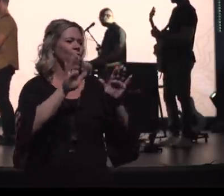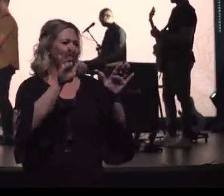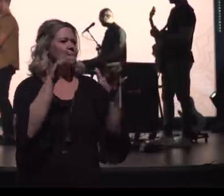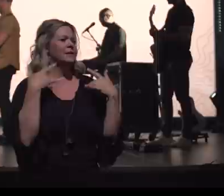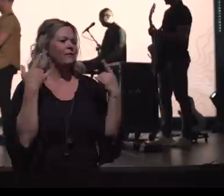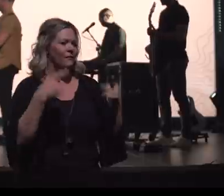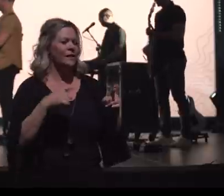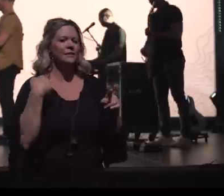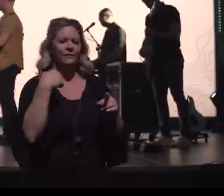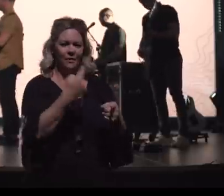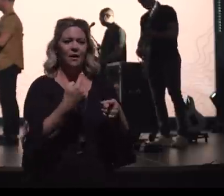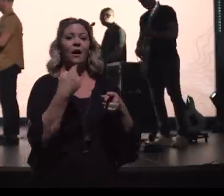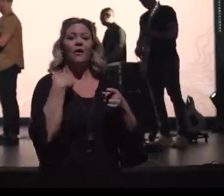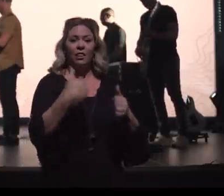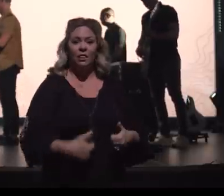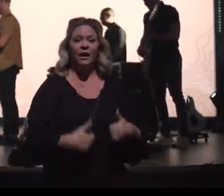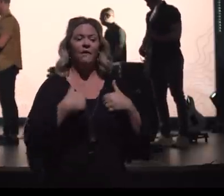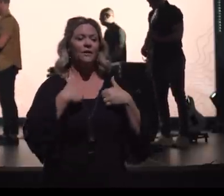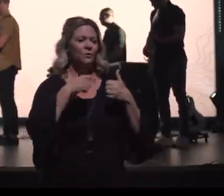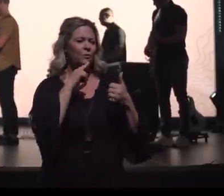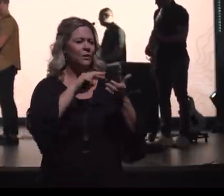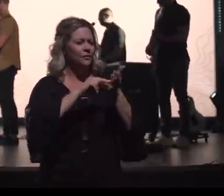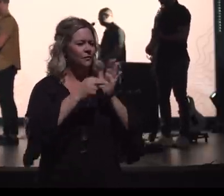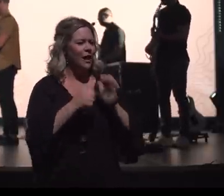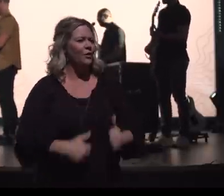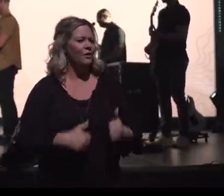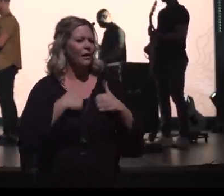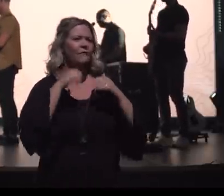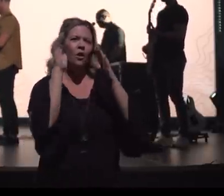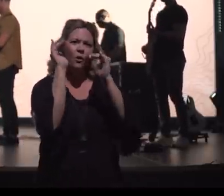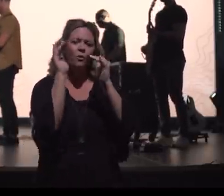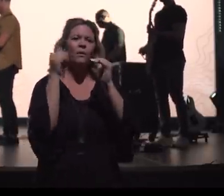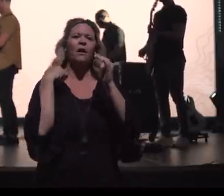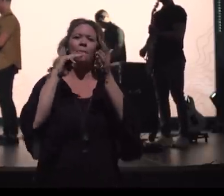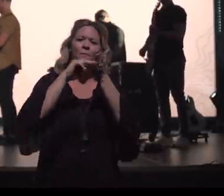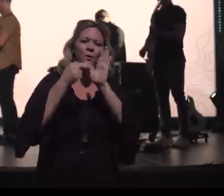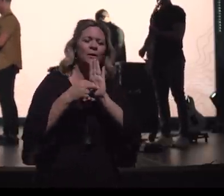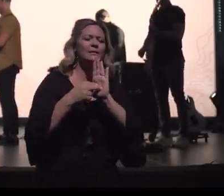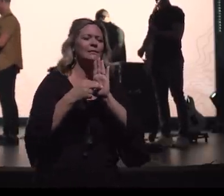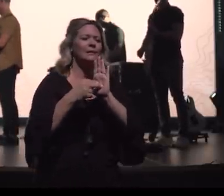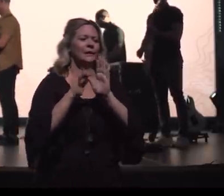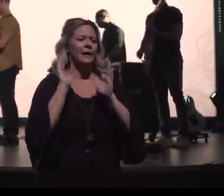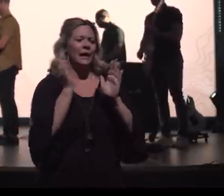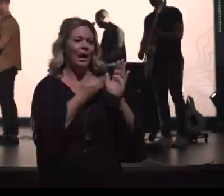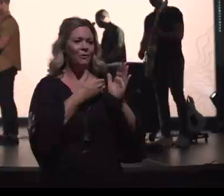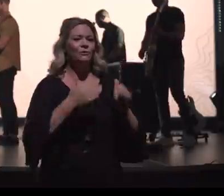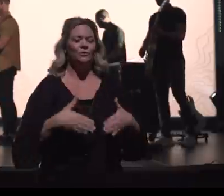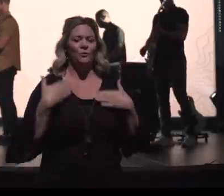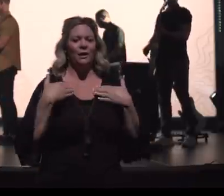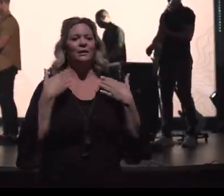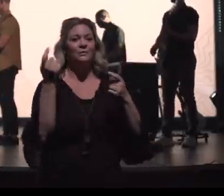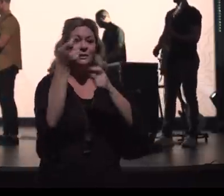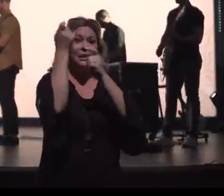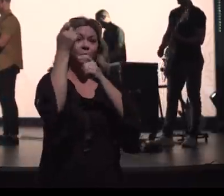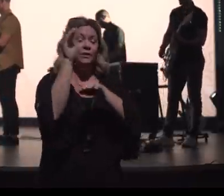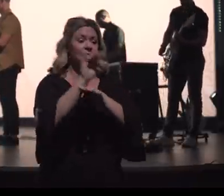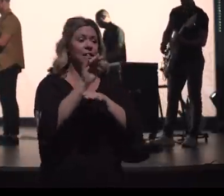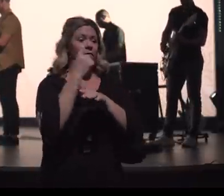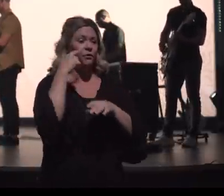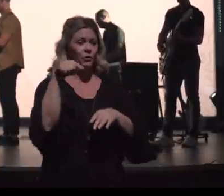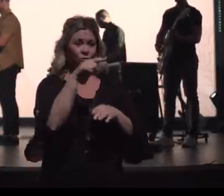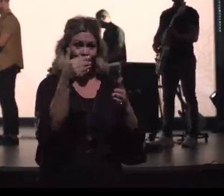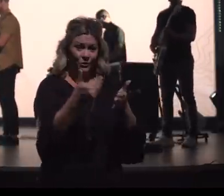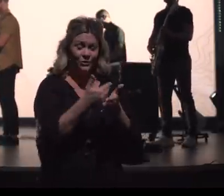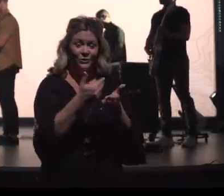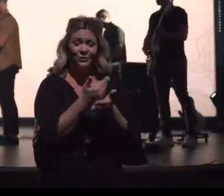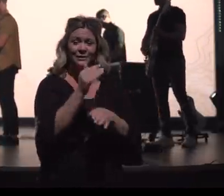events of our life. They define us. They define our hope, our purpose, and our joy. And as we celebrate that tonight, for those of you that are new